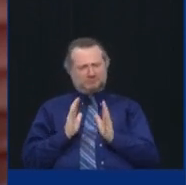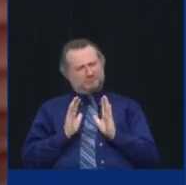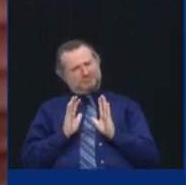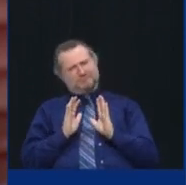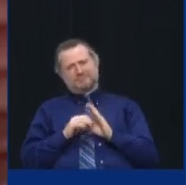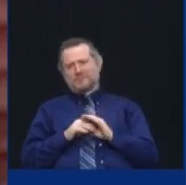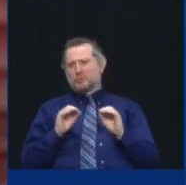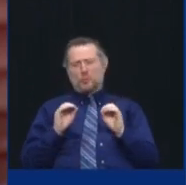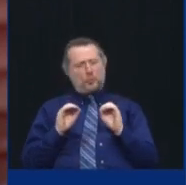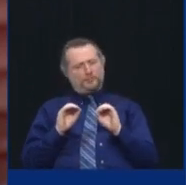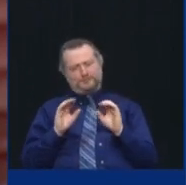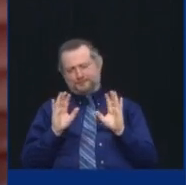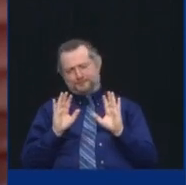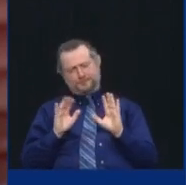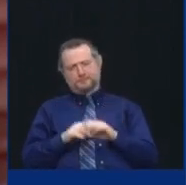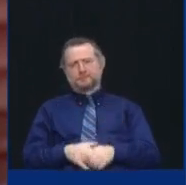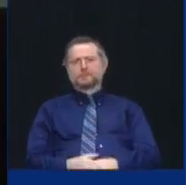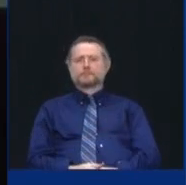No.